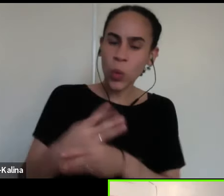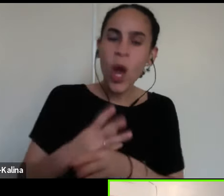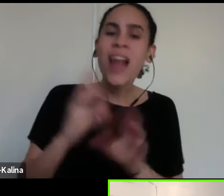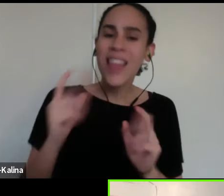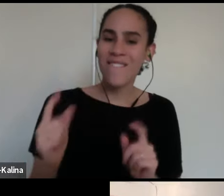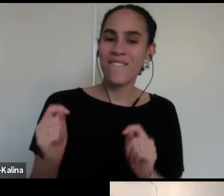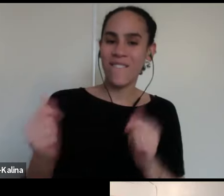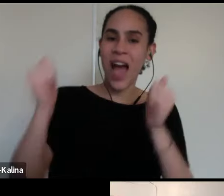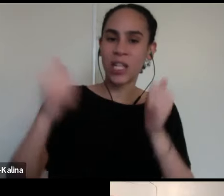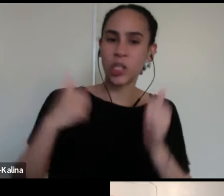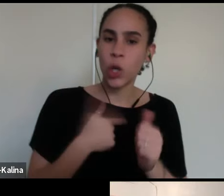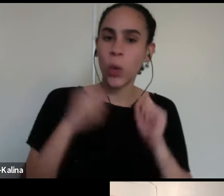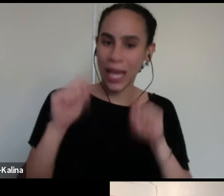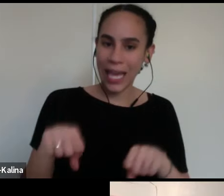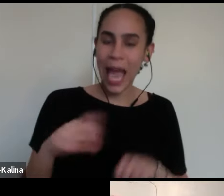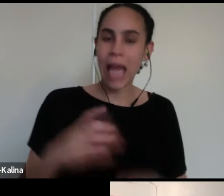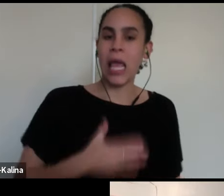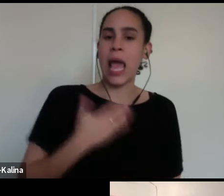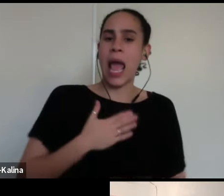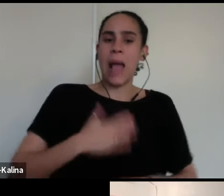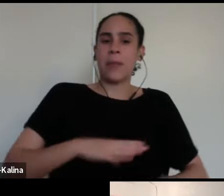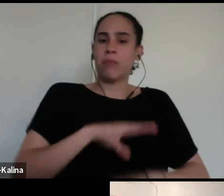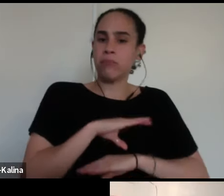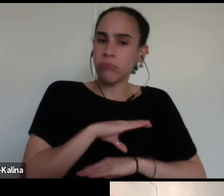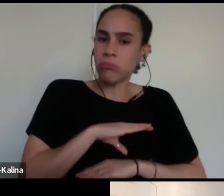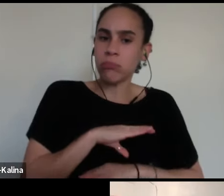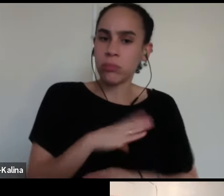happiness, or at least contentedness.